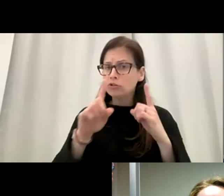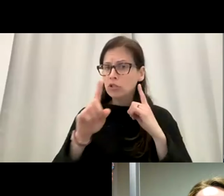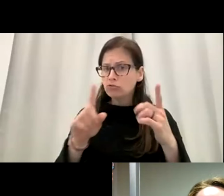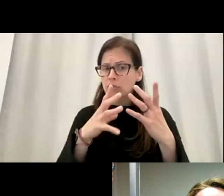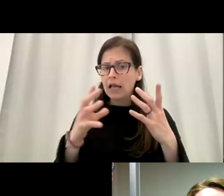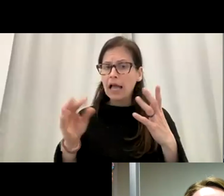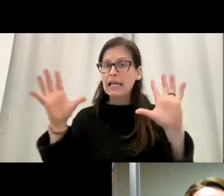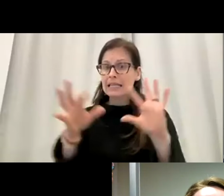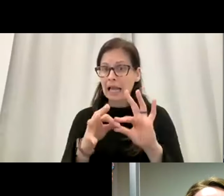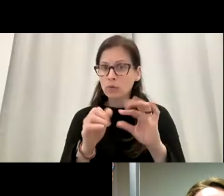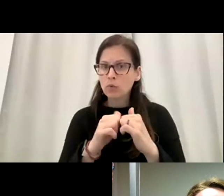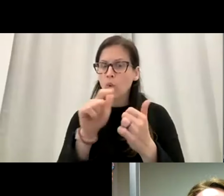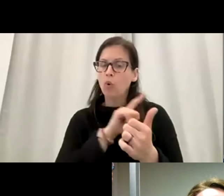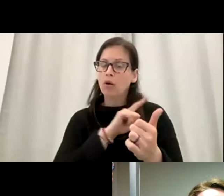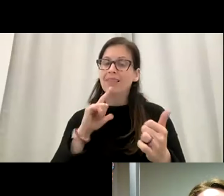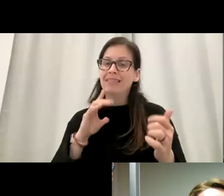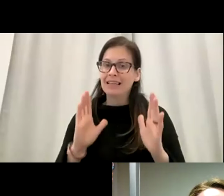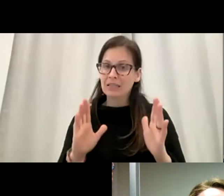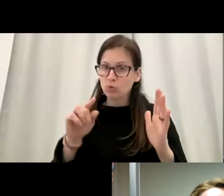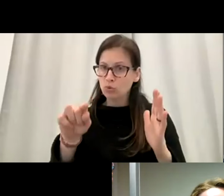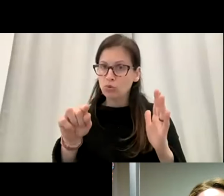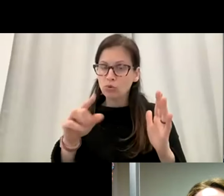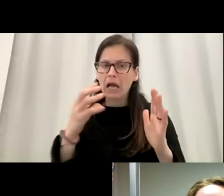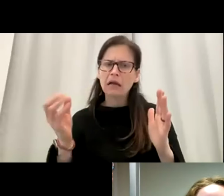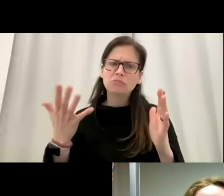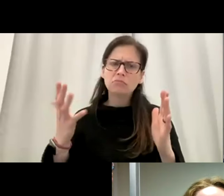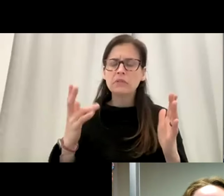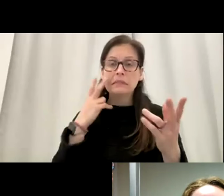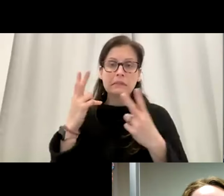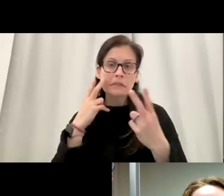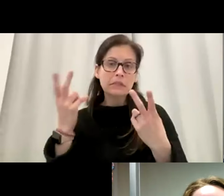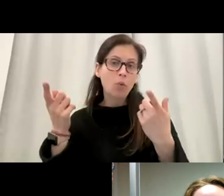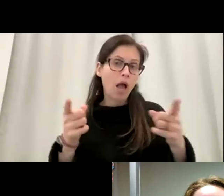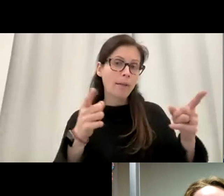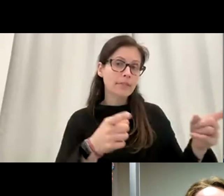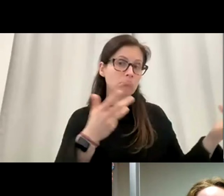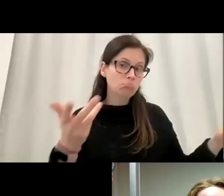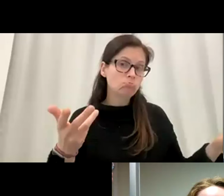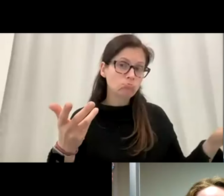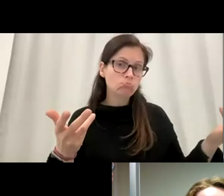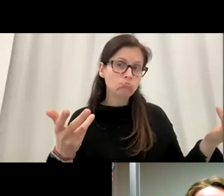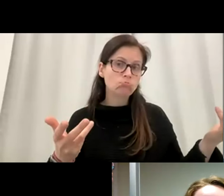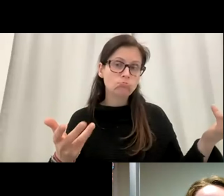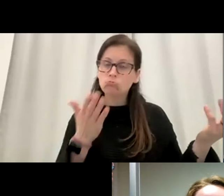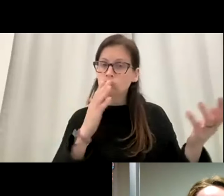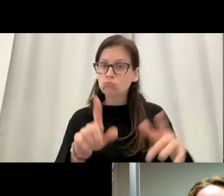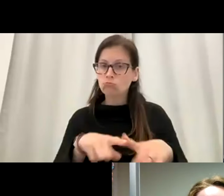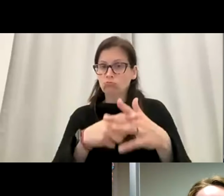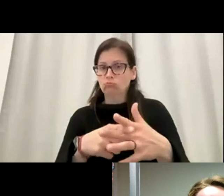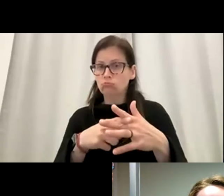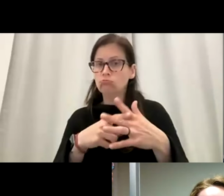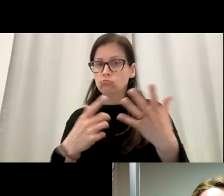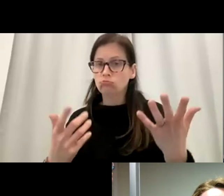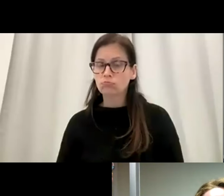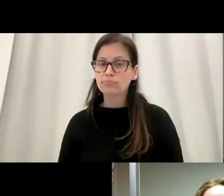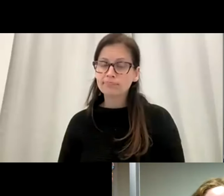and connect with your legislators and sort of see where it goes, I think is a good way to just get your foot in the